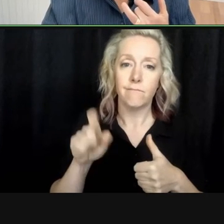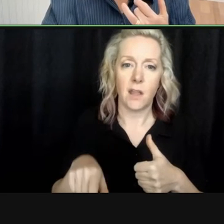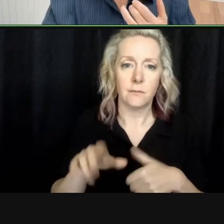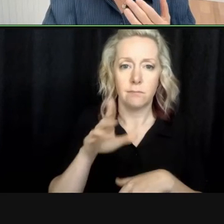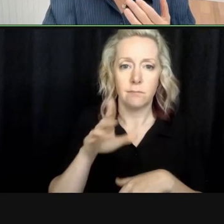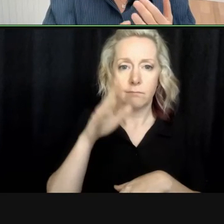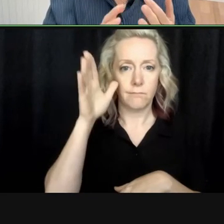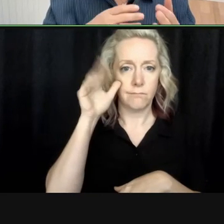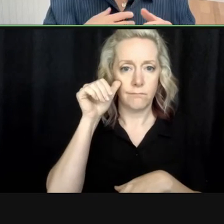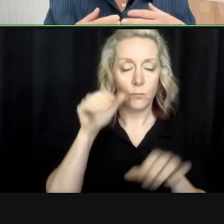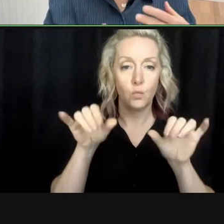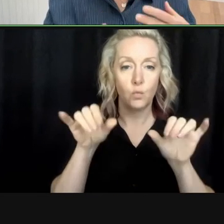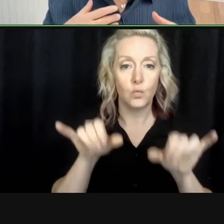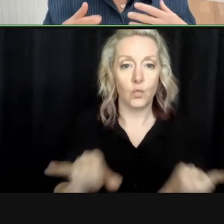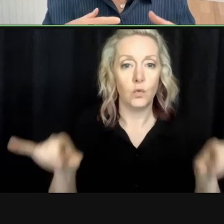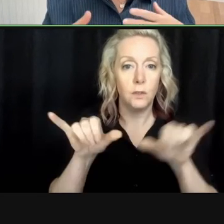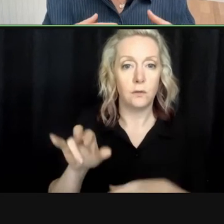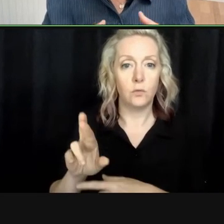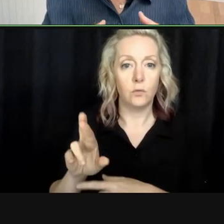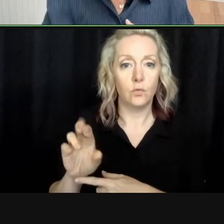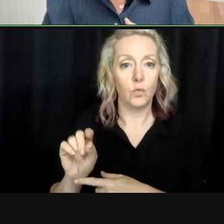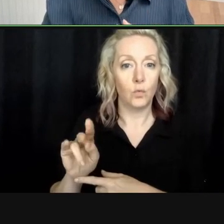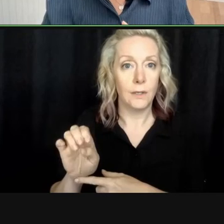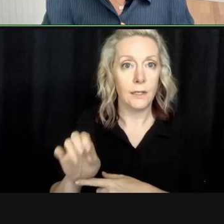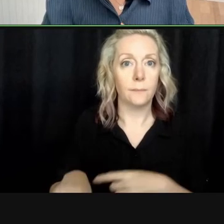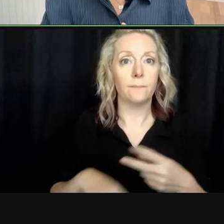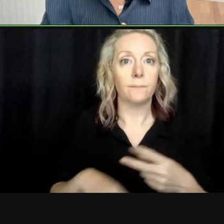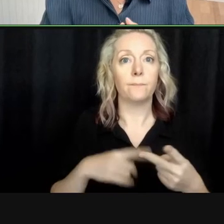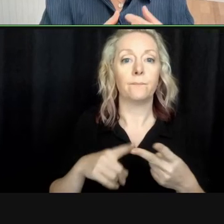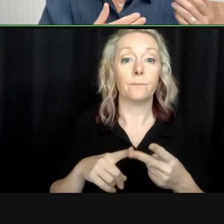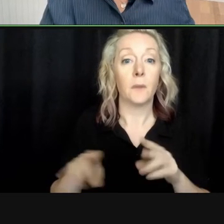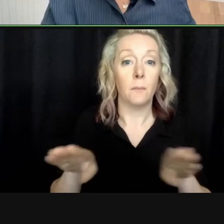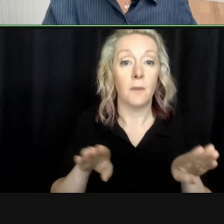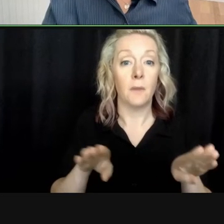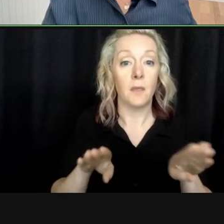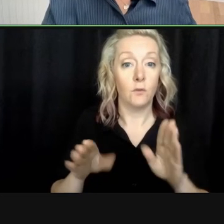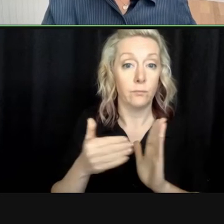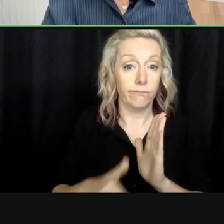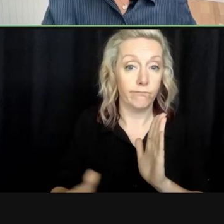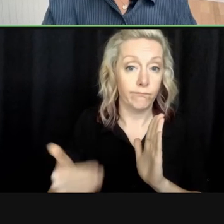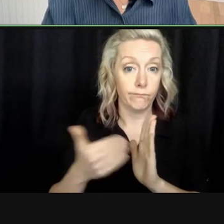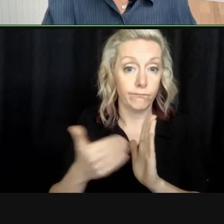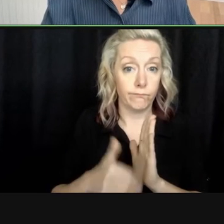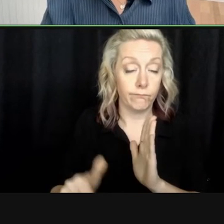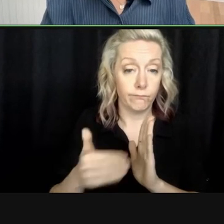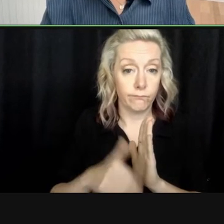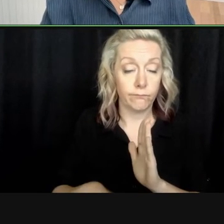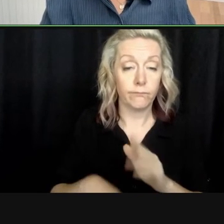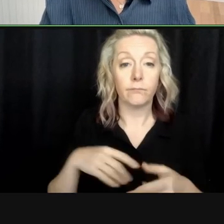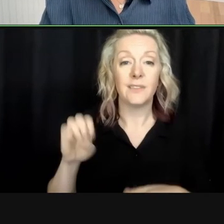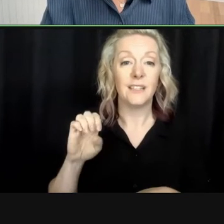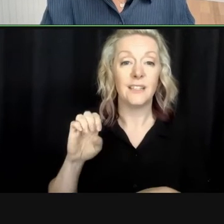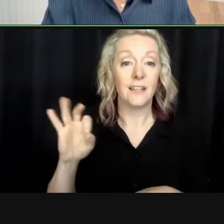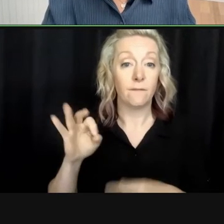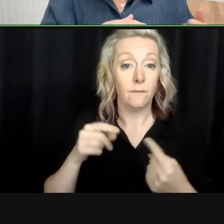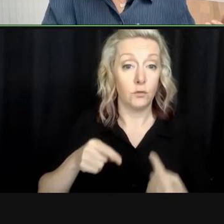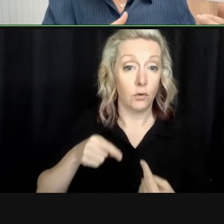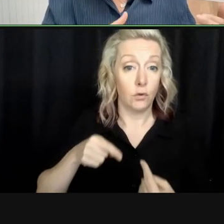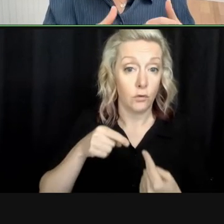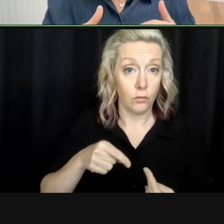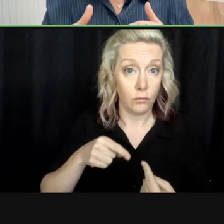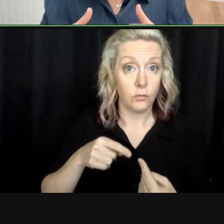routines, those repeated stereotypic behaviors, the executive functioning difficulty, and there might